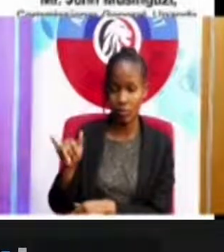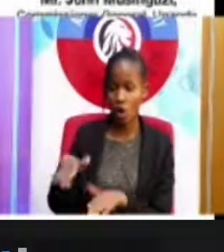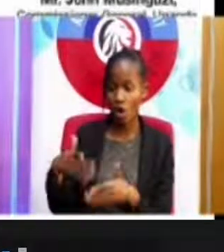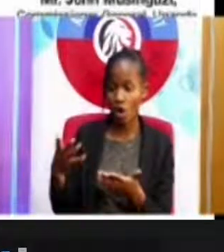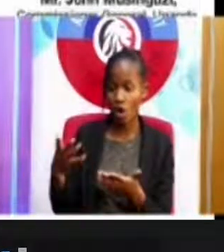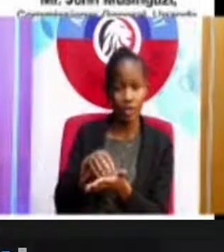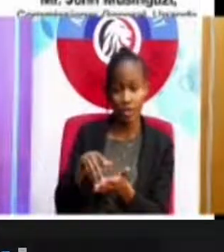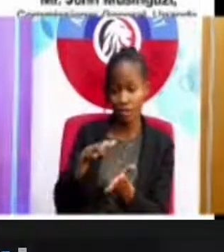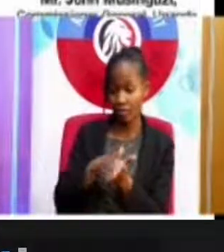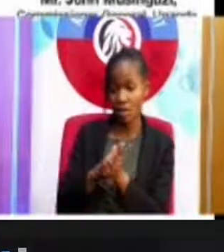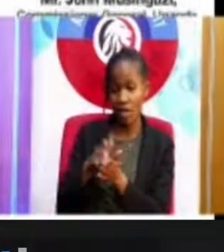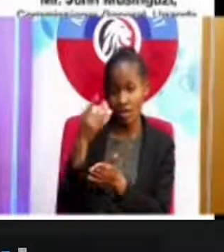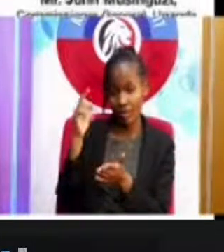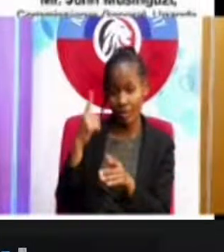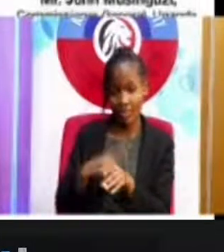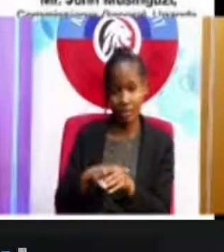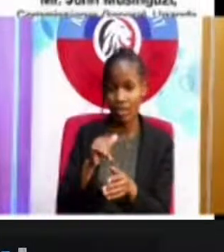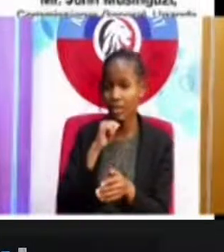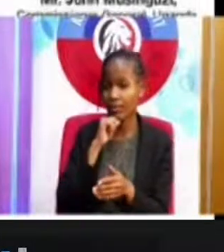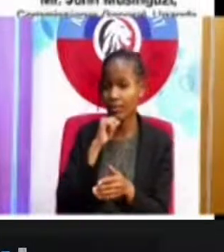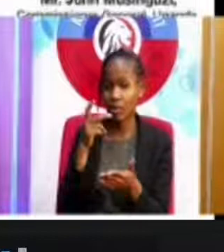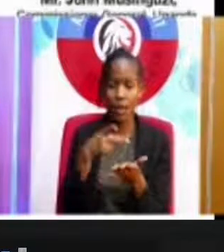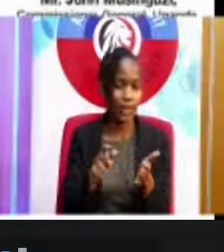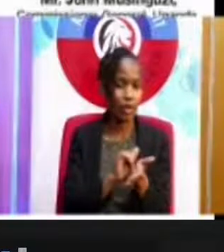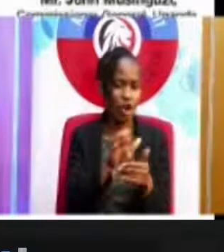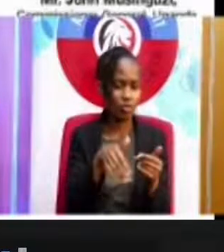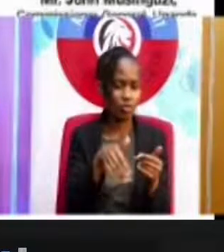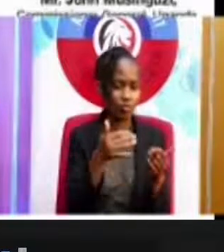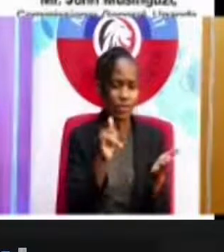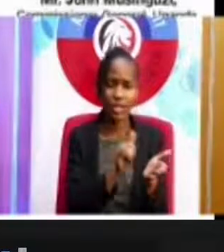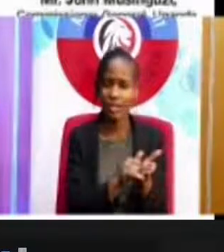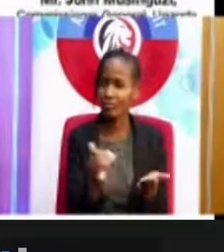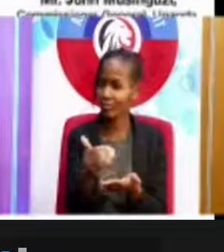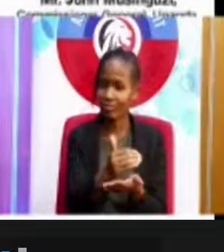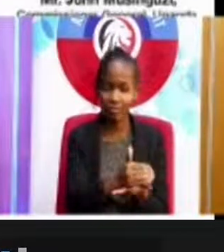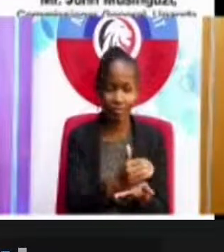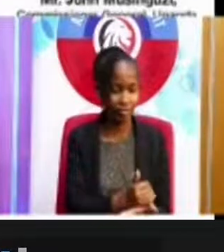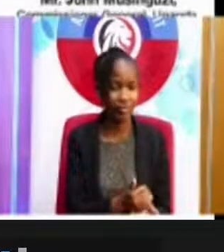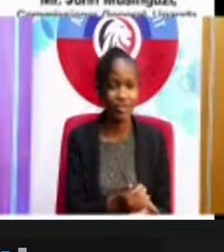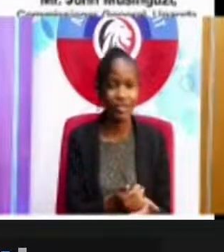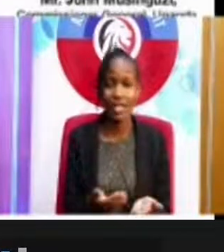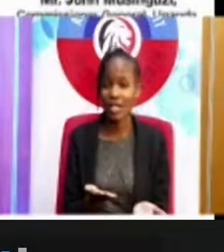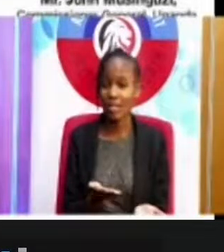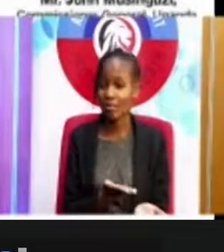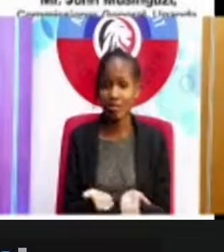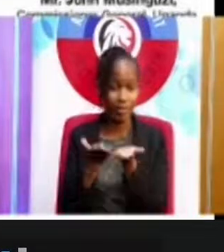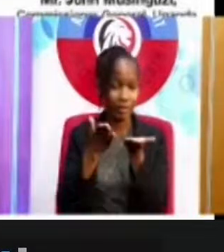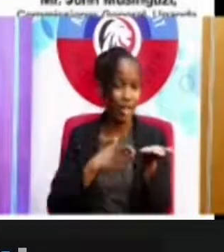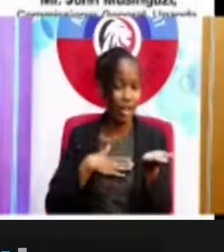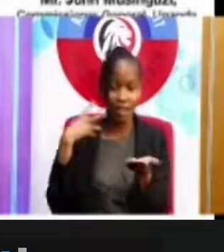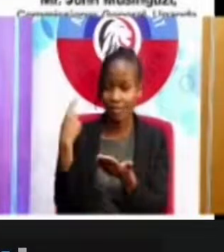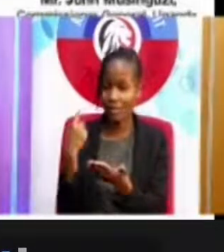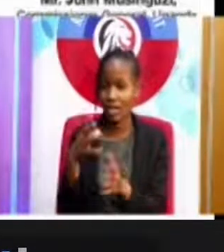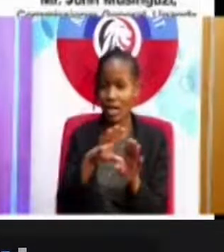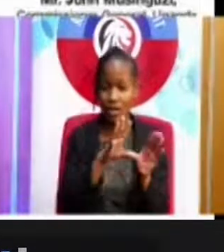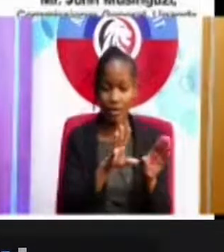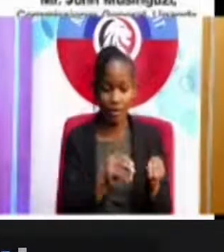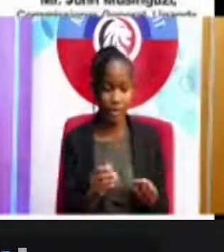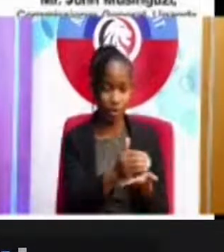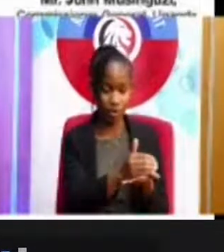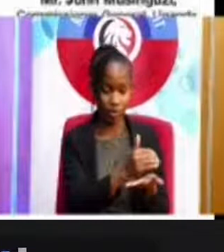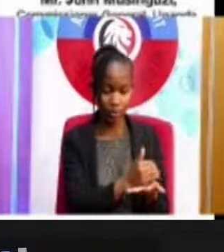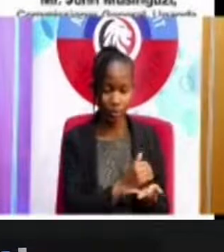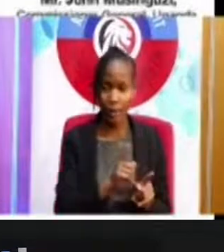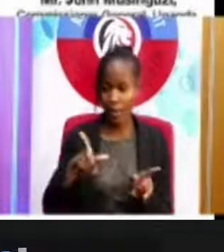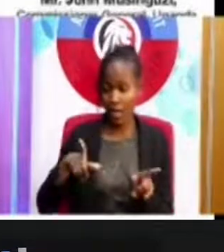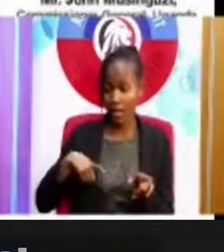been compliant. All these have collectively improved our revenue collection. But ladies and gentlemen, I